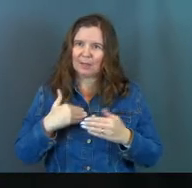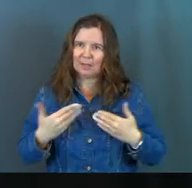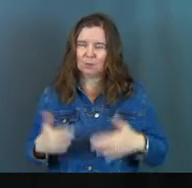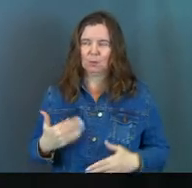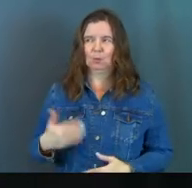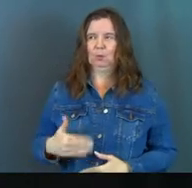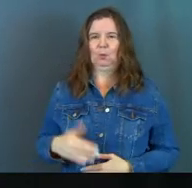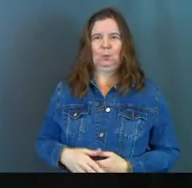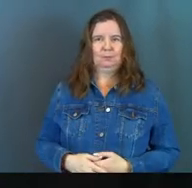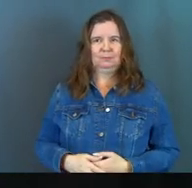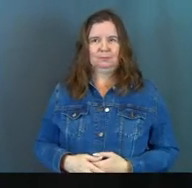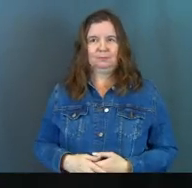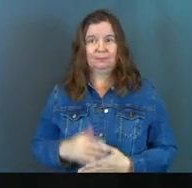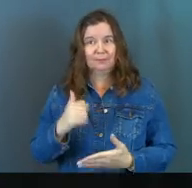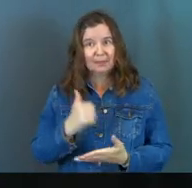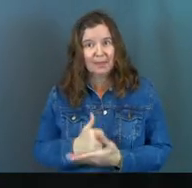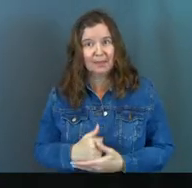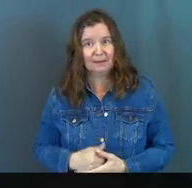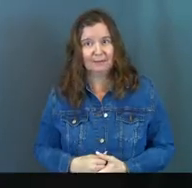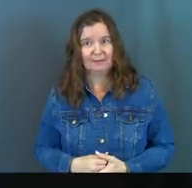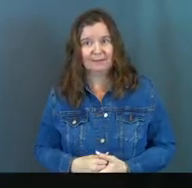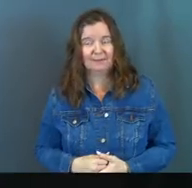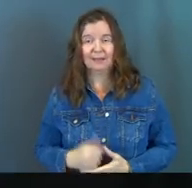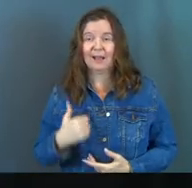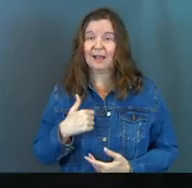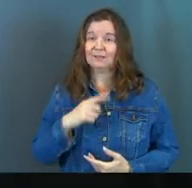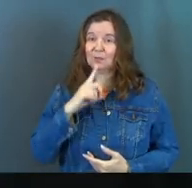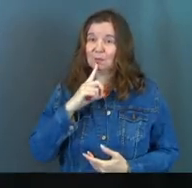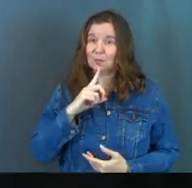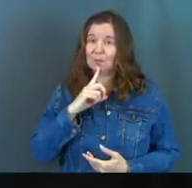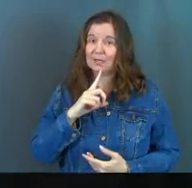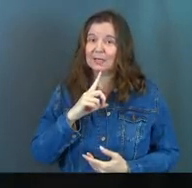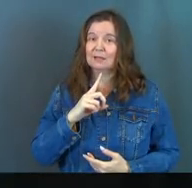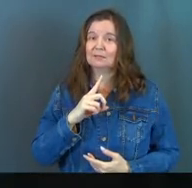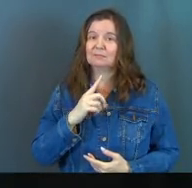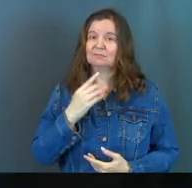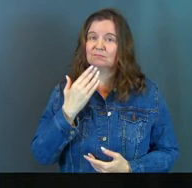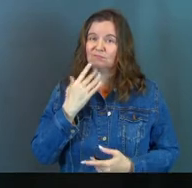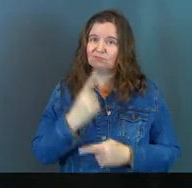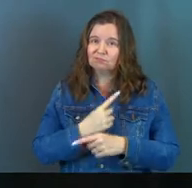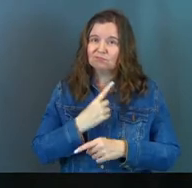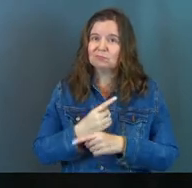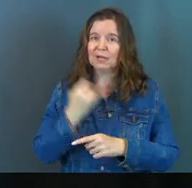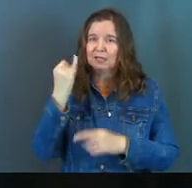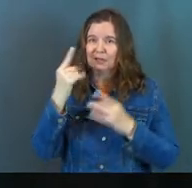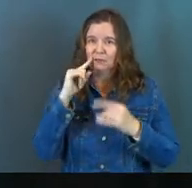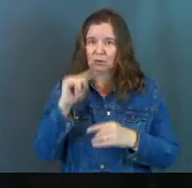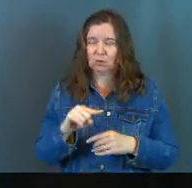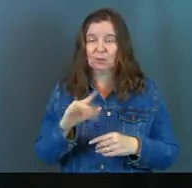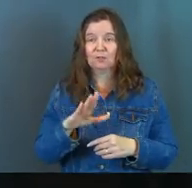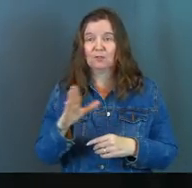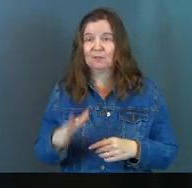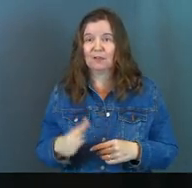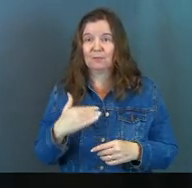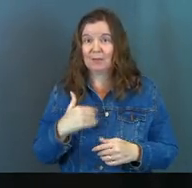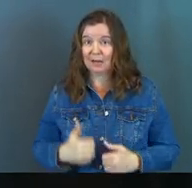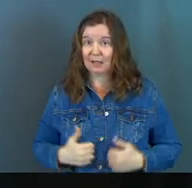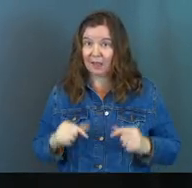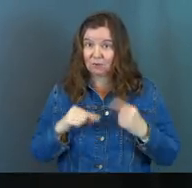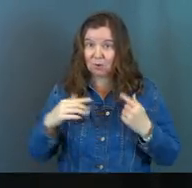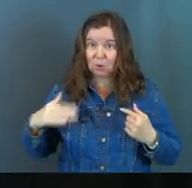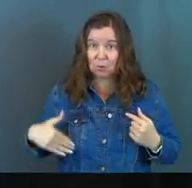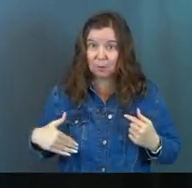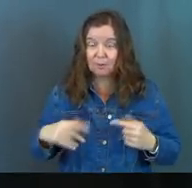room. Amen. I've got some real practical ideas for you on this. If you've never been in a life